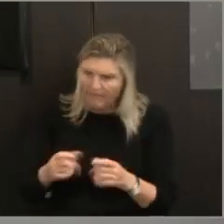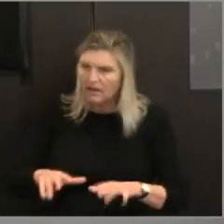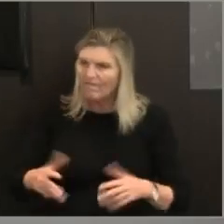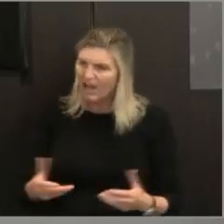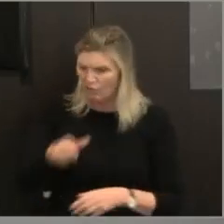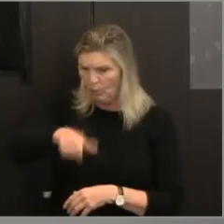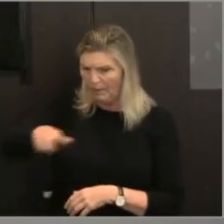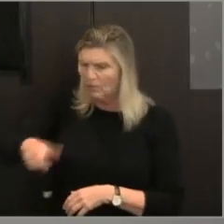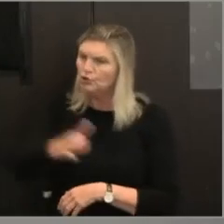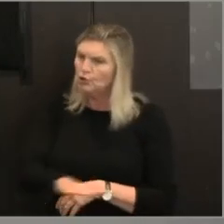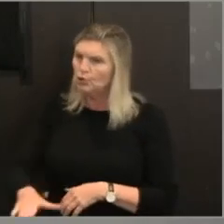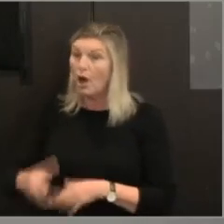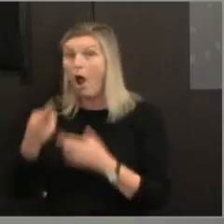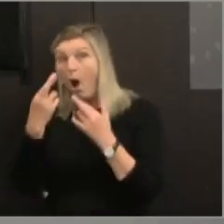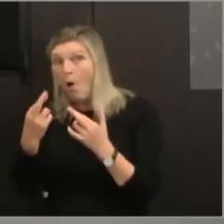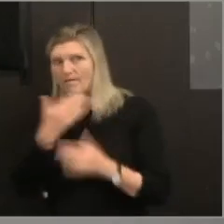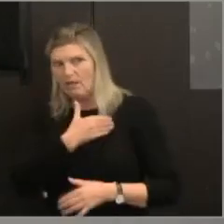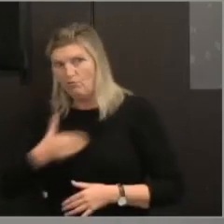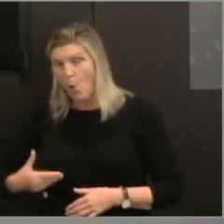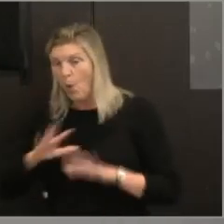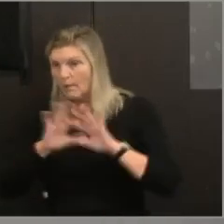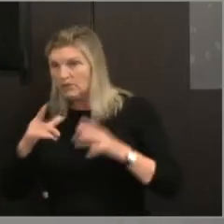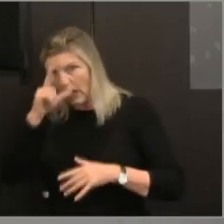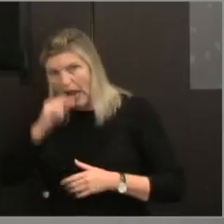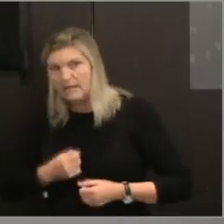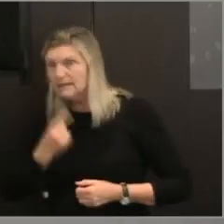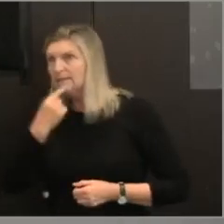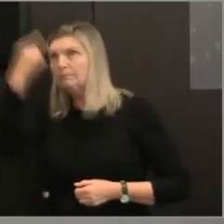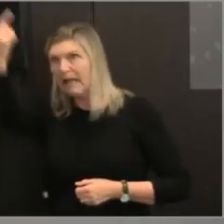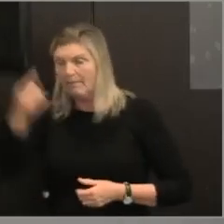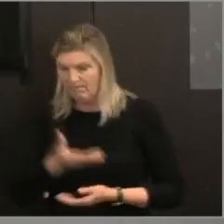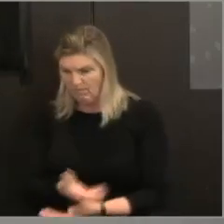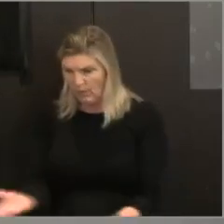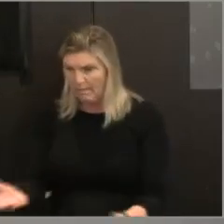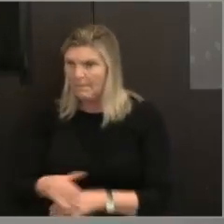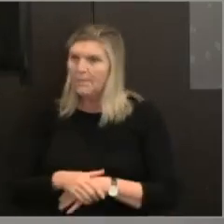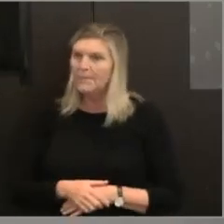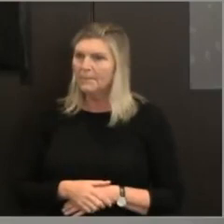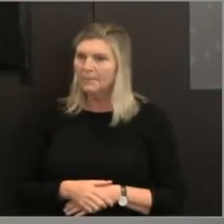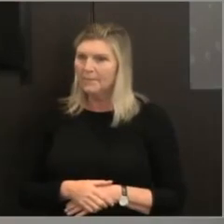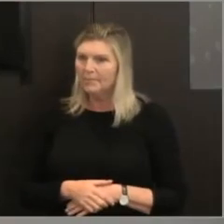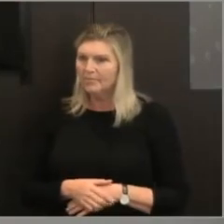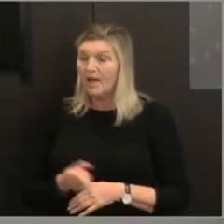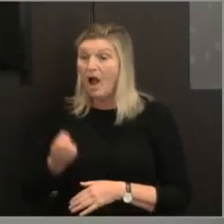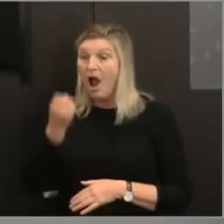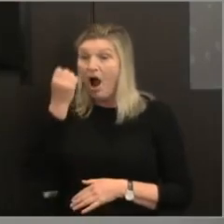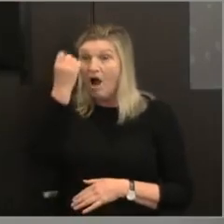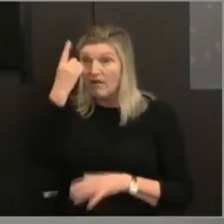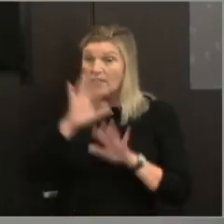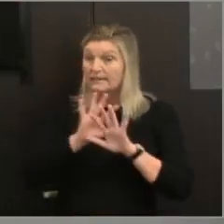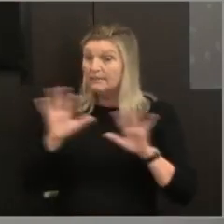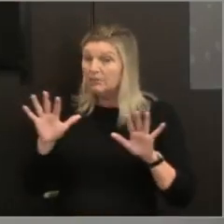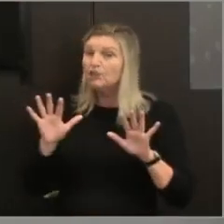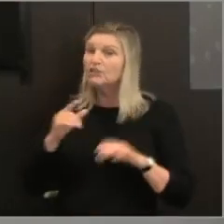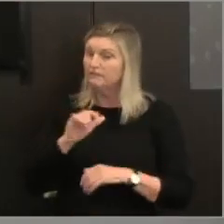the Commission will feel able to express. I know that the Commission is aware of the work already done in